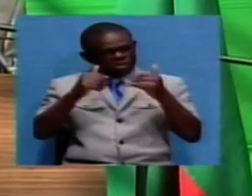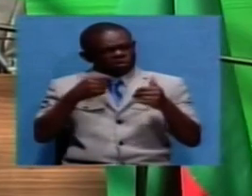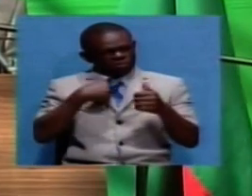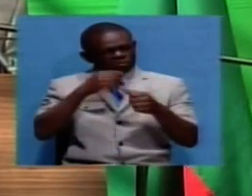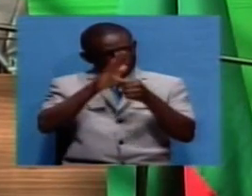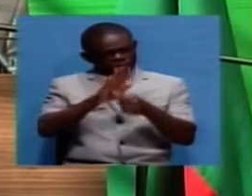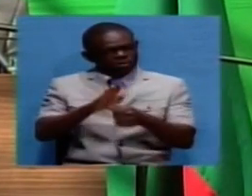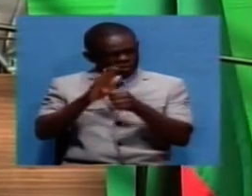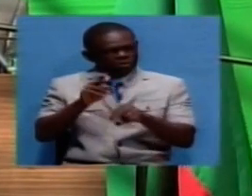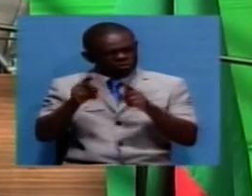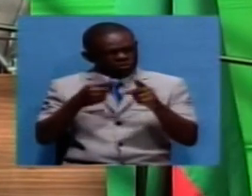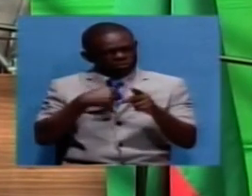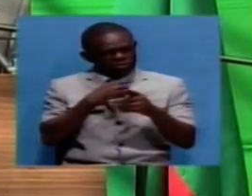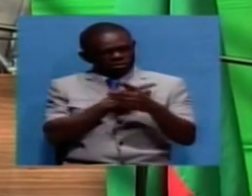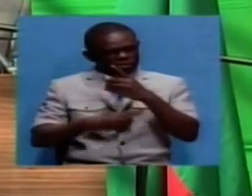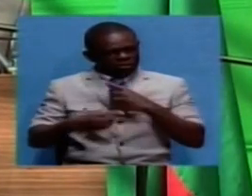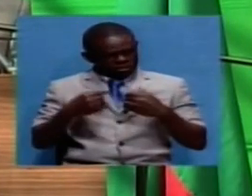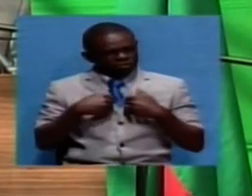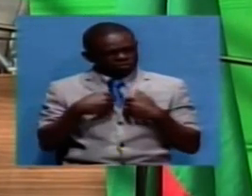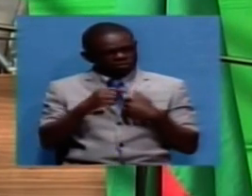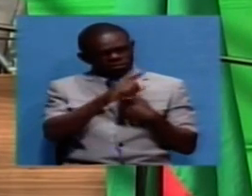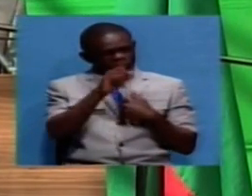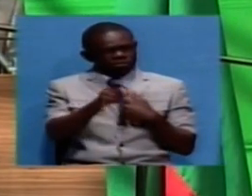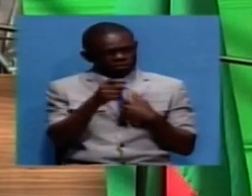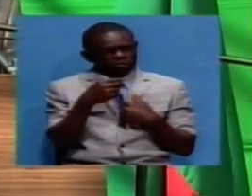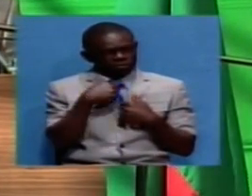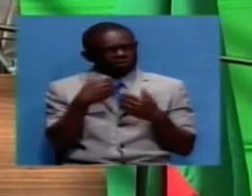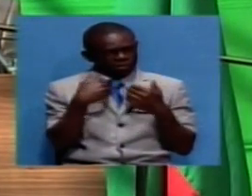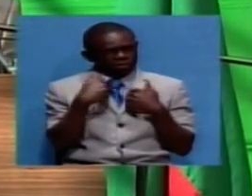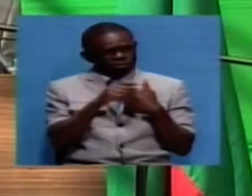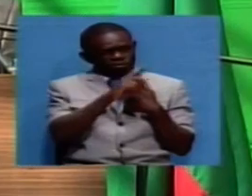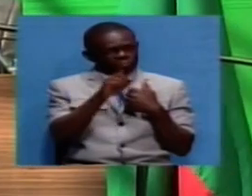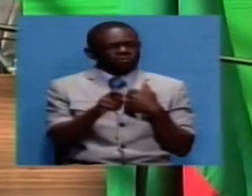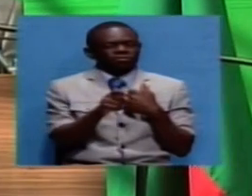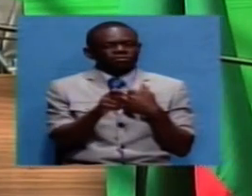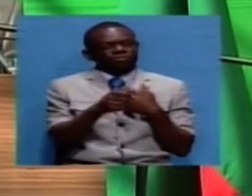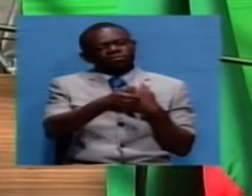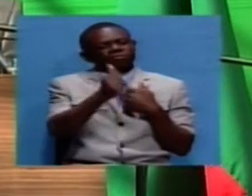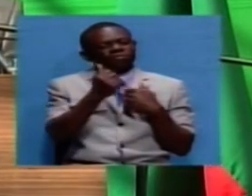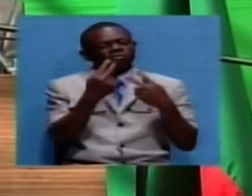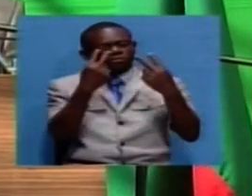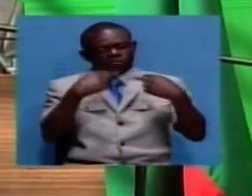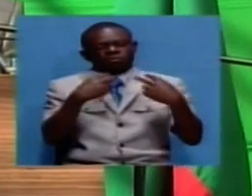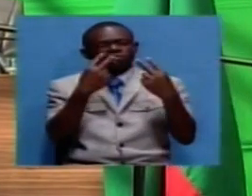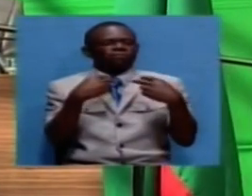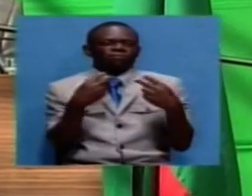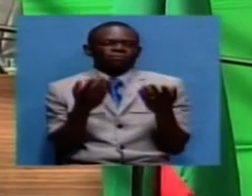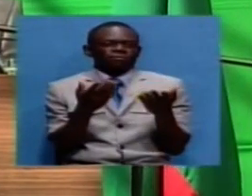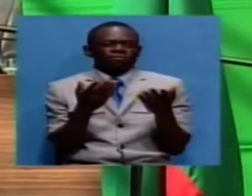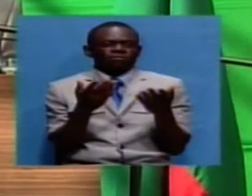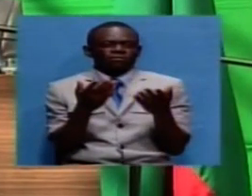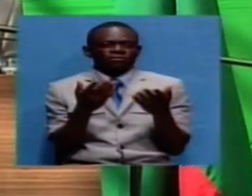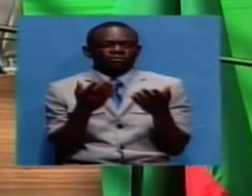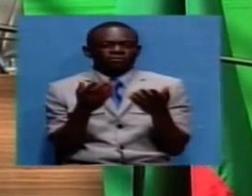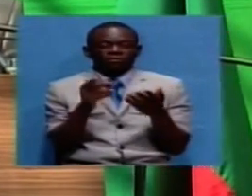country? It's the power of the pen. And as they say, falsehood has got fast legs, it runs faster, it goes